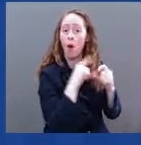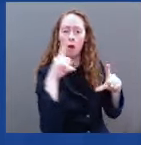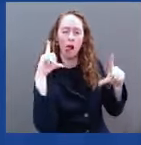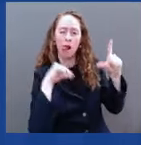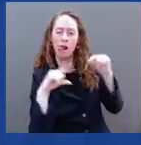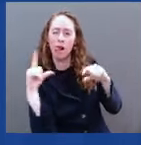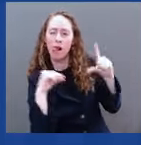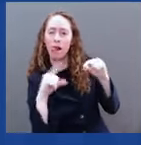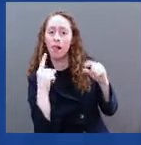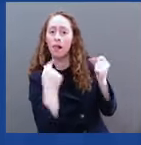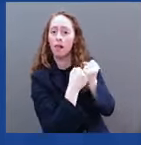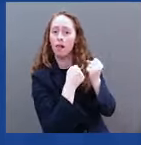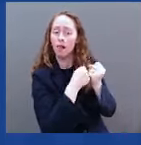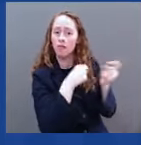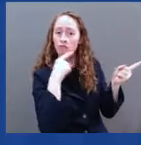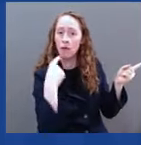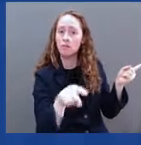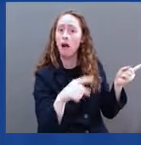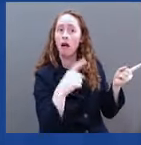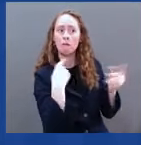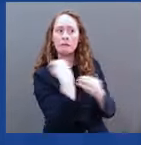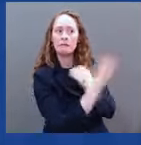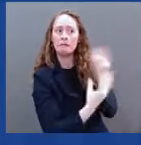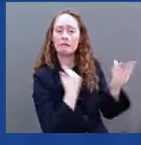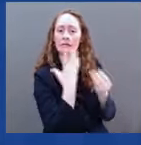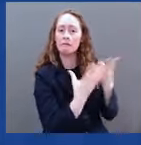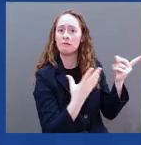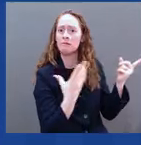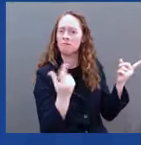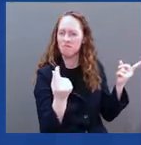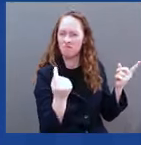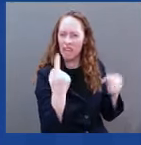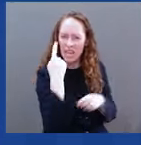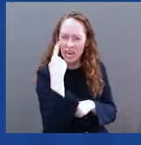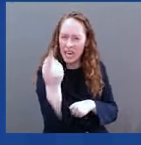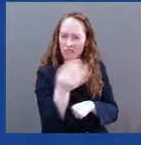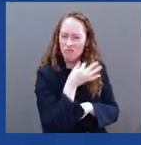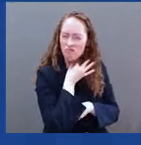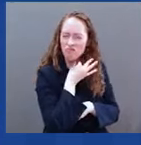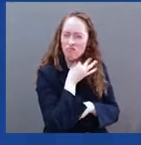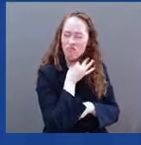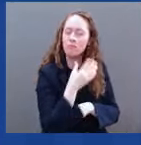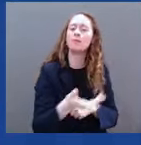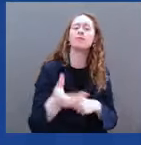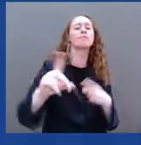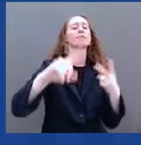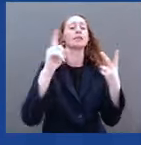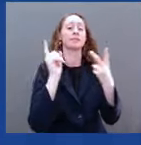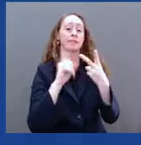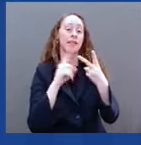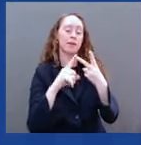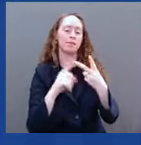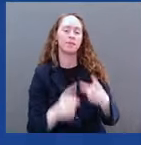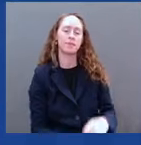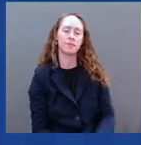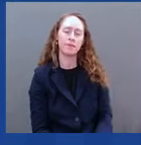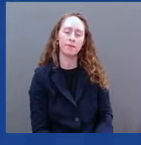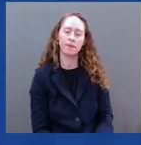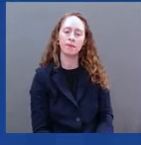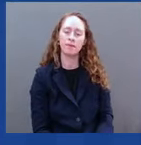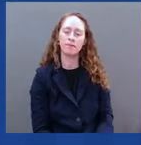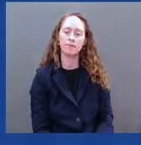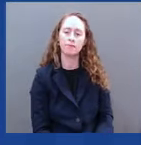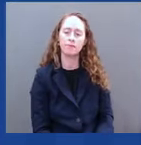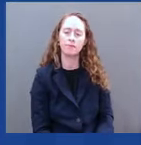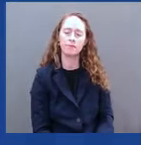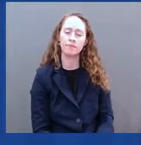in Ukraine? And secondly, can you say whether the conversation today turned to the subject of food shortages and what the U.S. will do